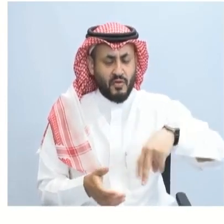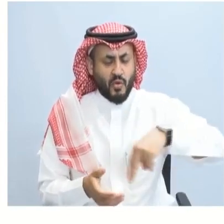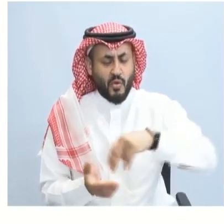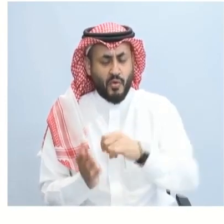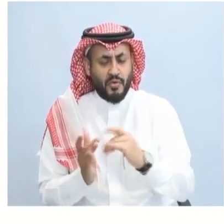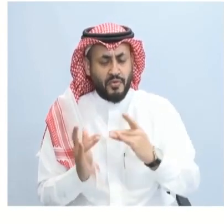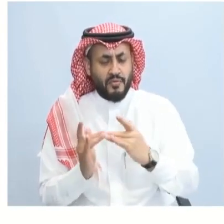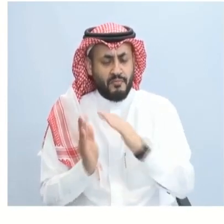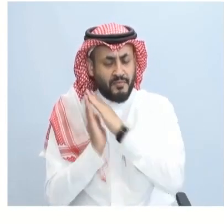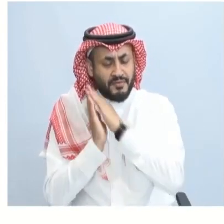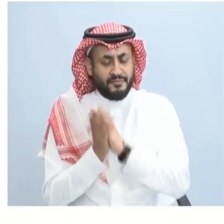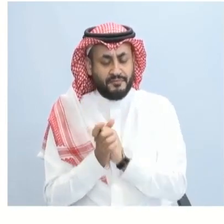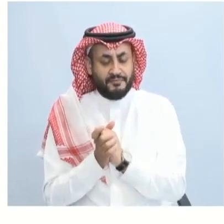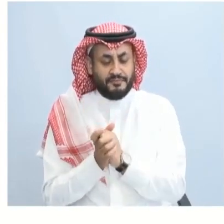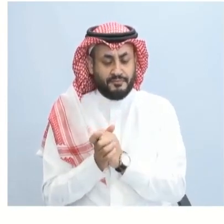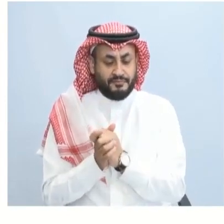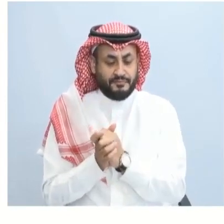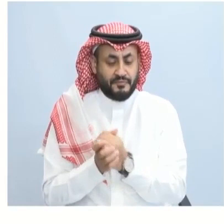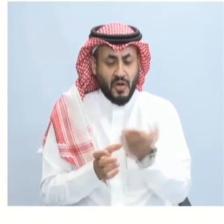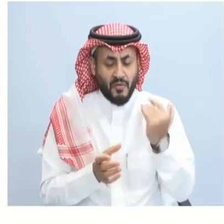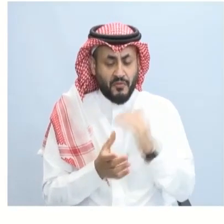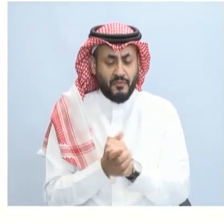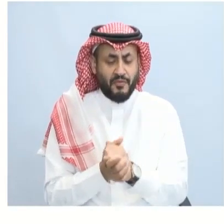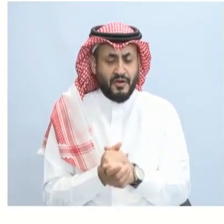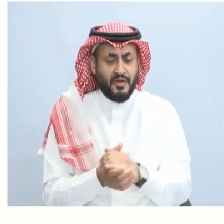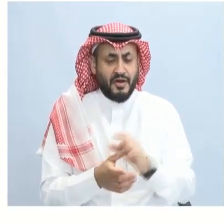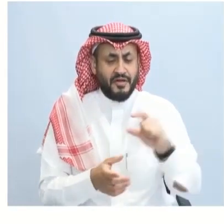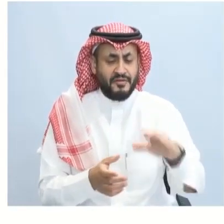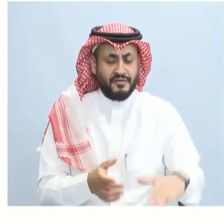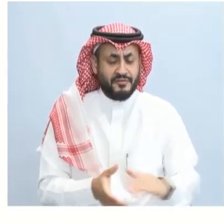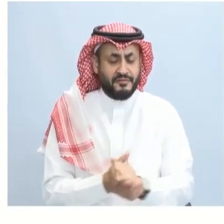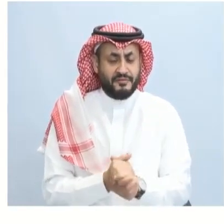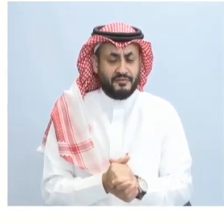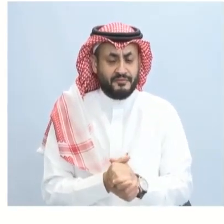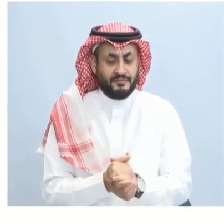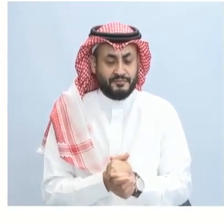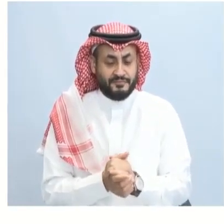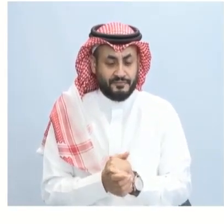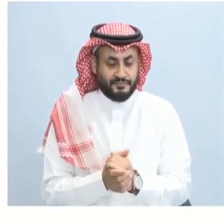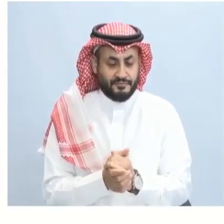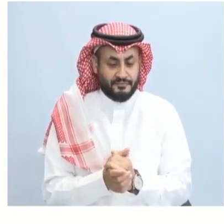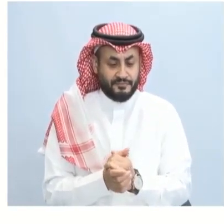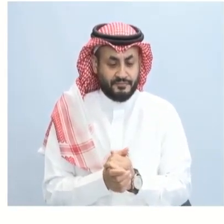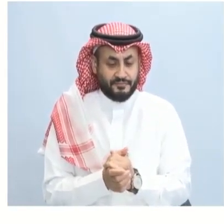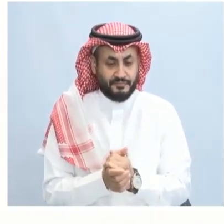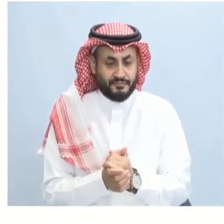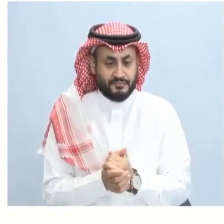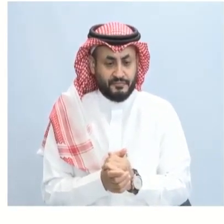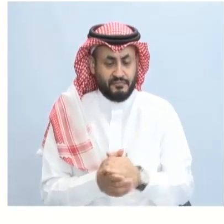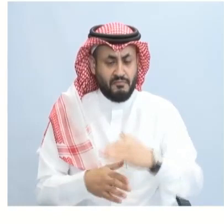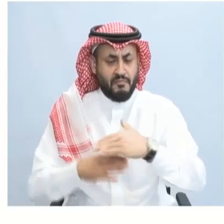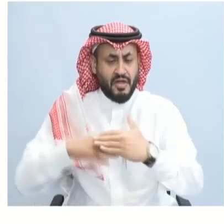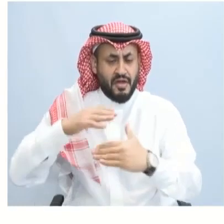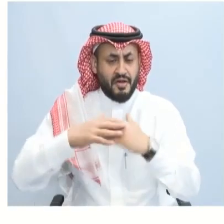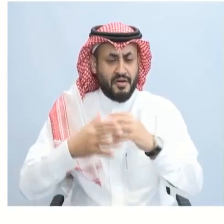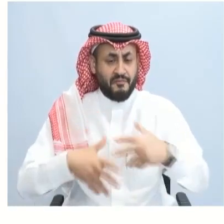I used to hate going to bed early. And we have number 8, make up funny stories. Here